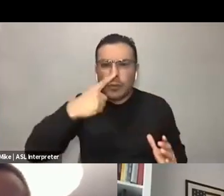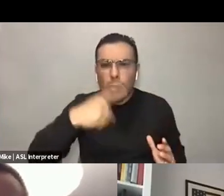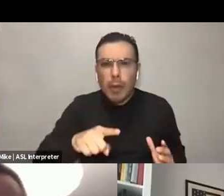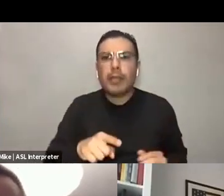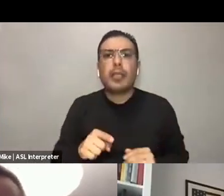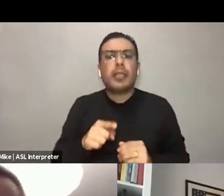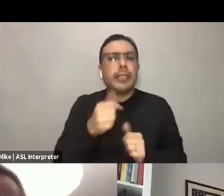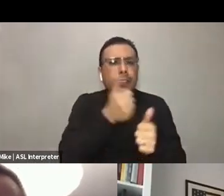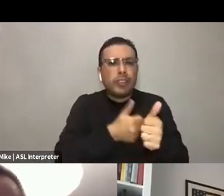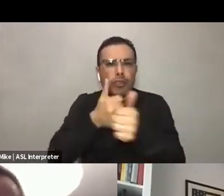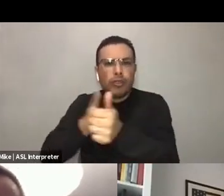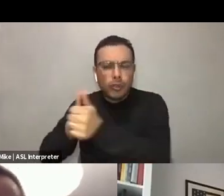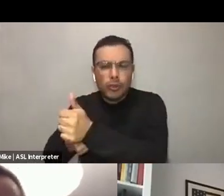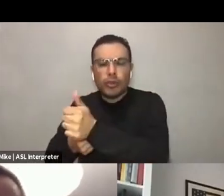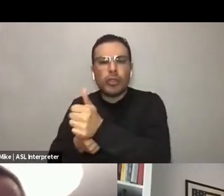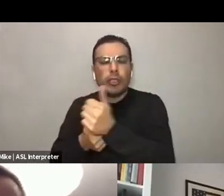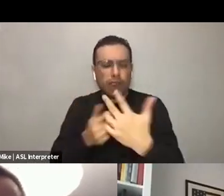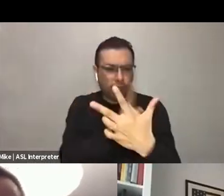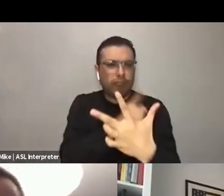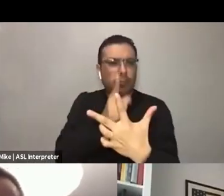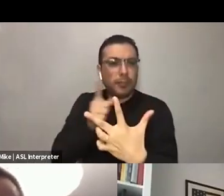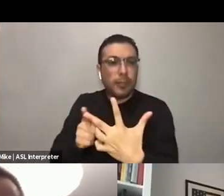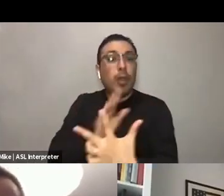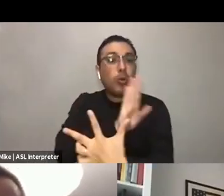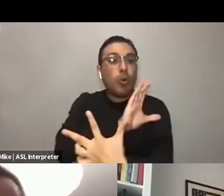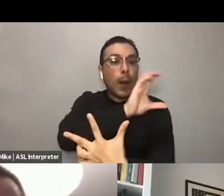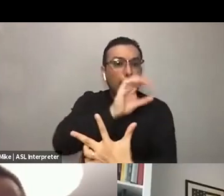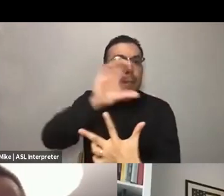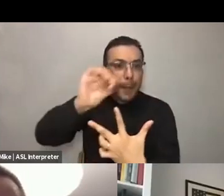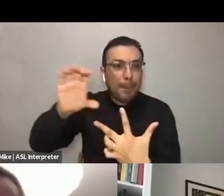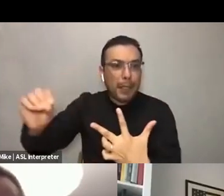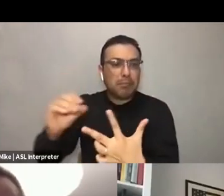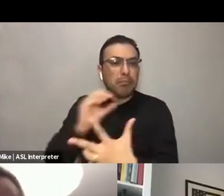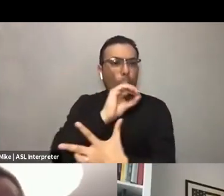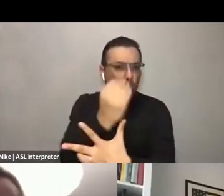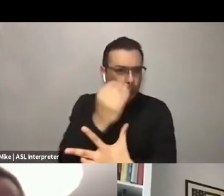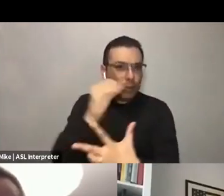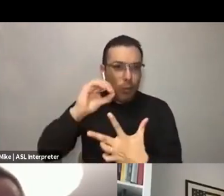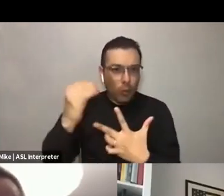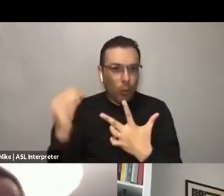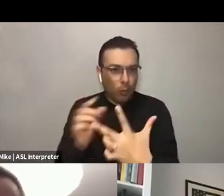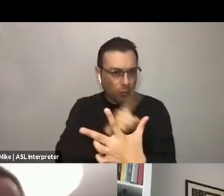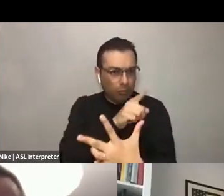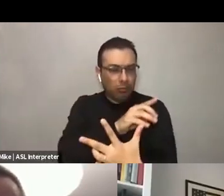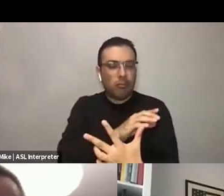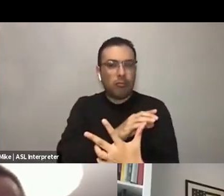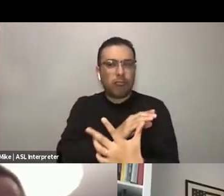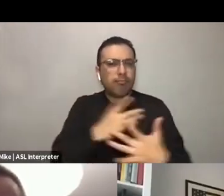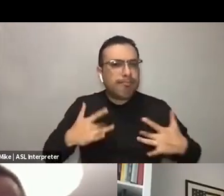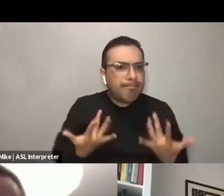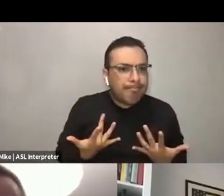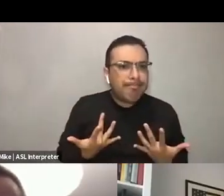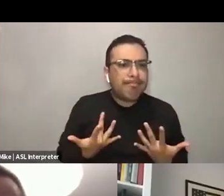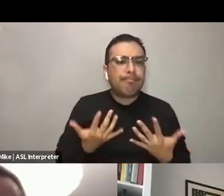bit how your institution's priorities around accessibility, what they are, and maybe how they've